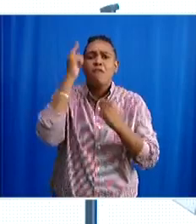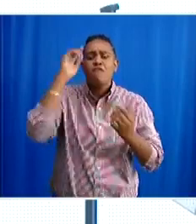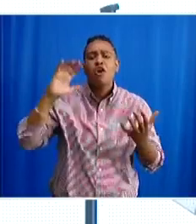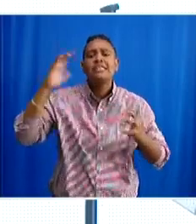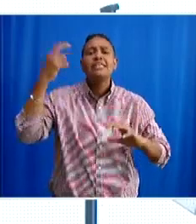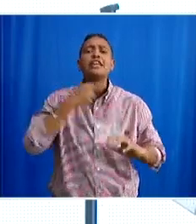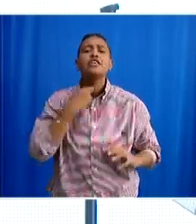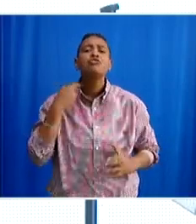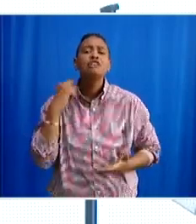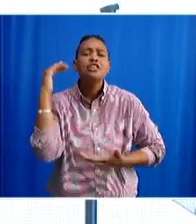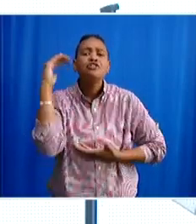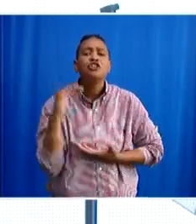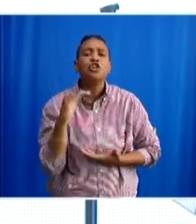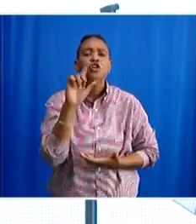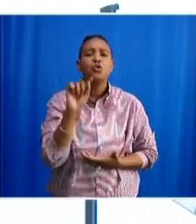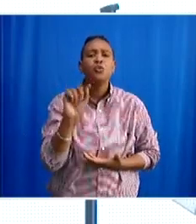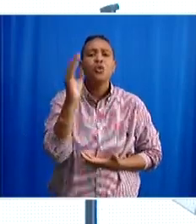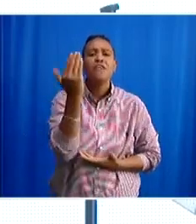Risk Reduction